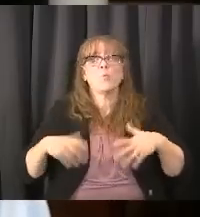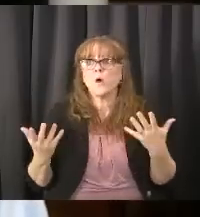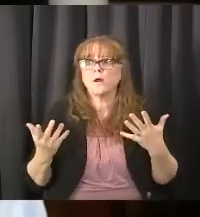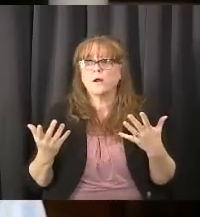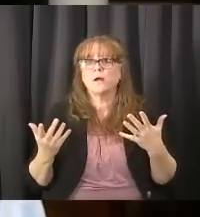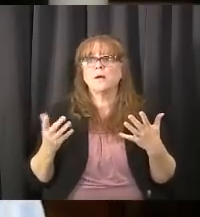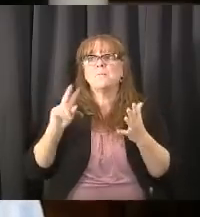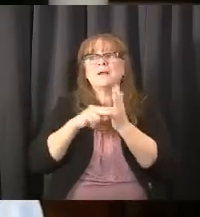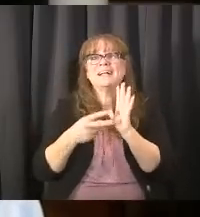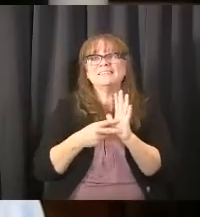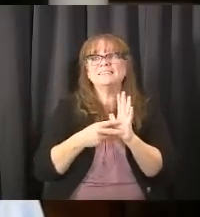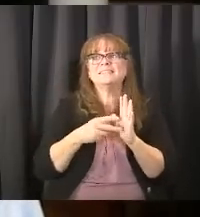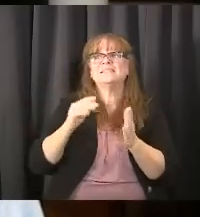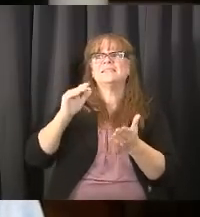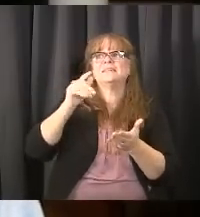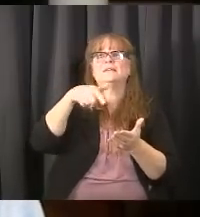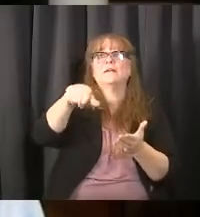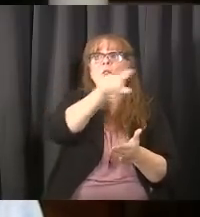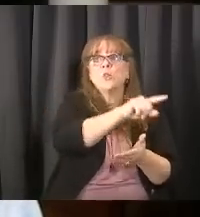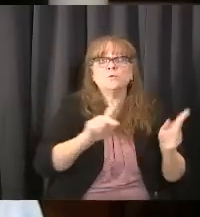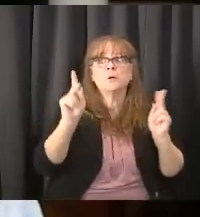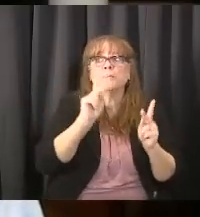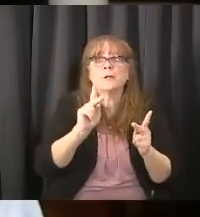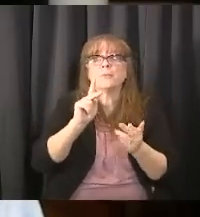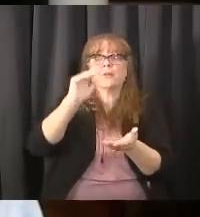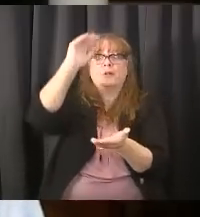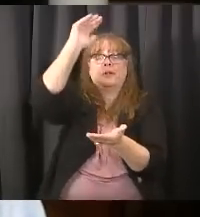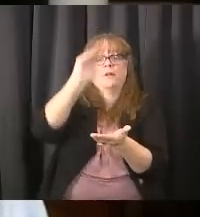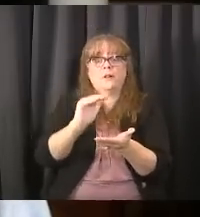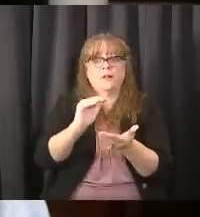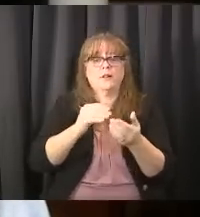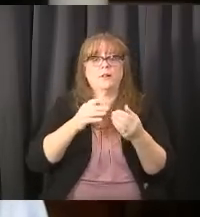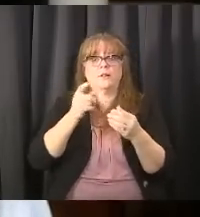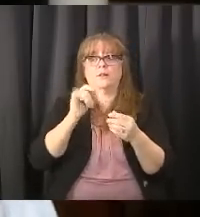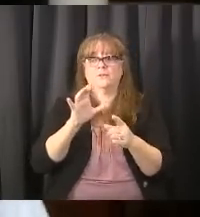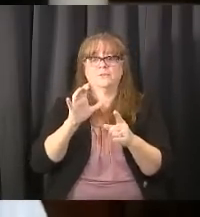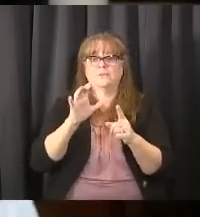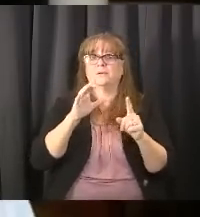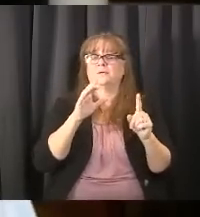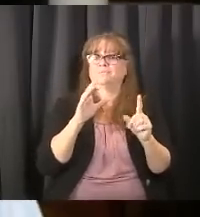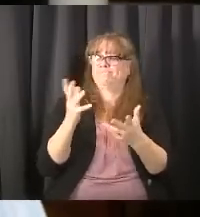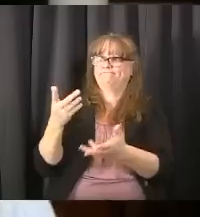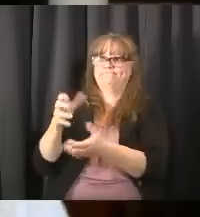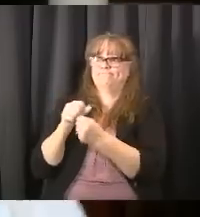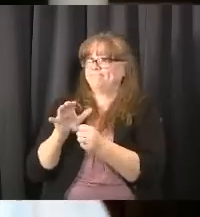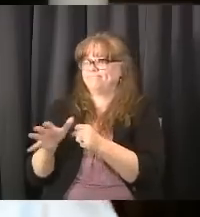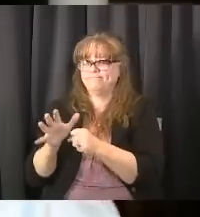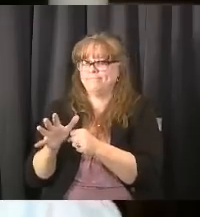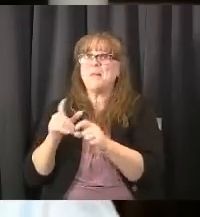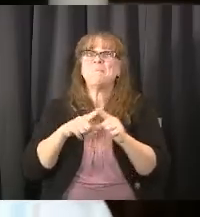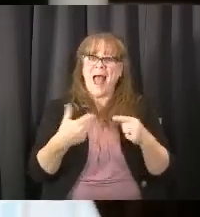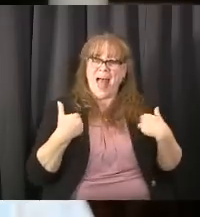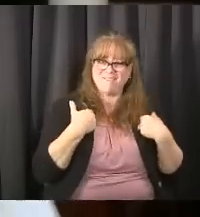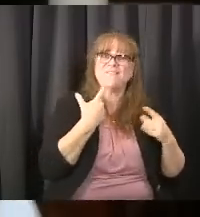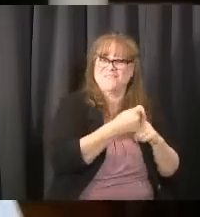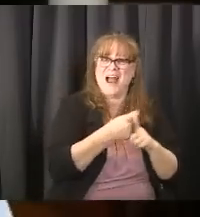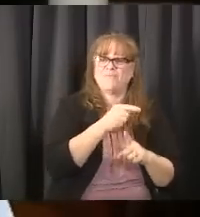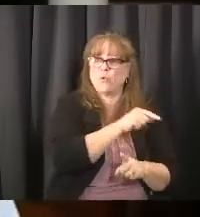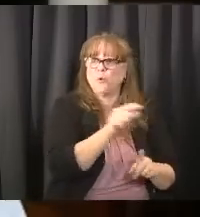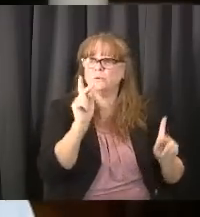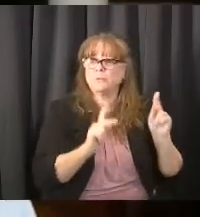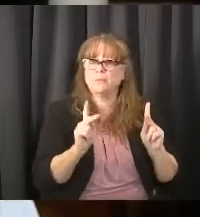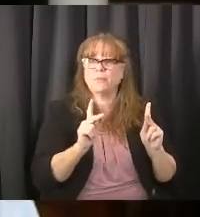are vaccinating more individuals, which we totally believe that's the right thing to do and to save individuals' lives. So